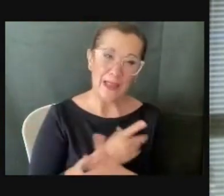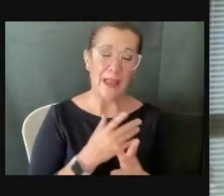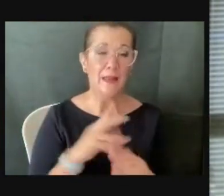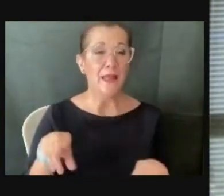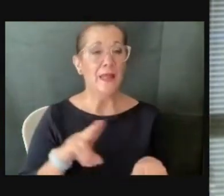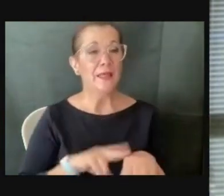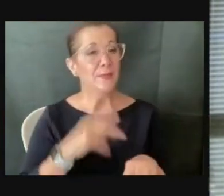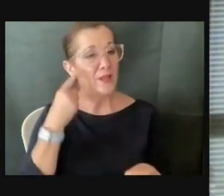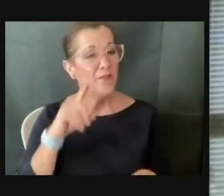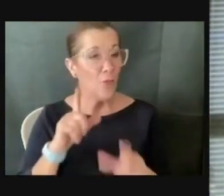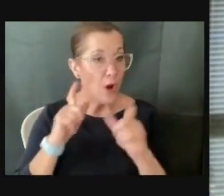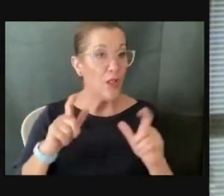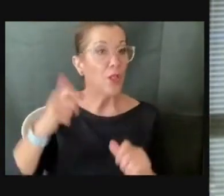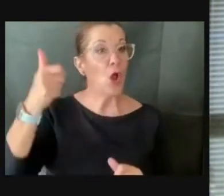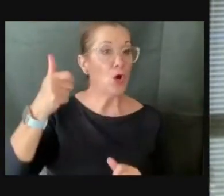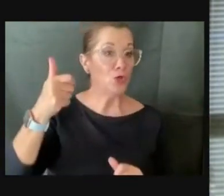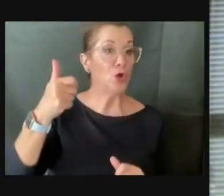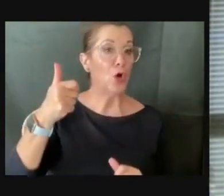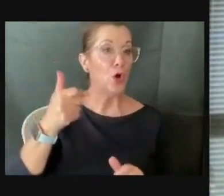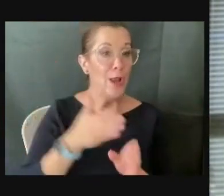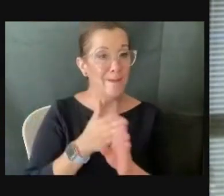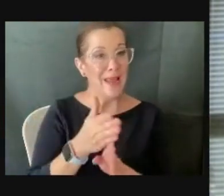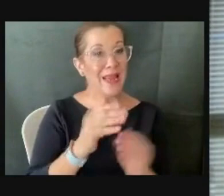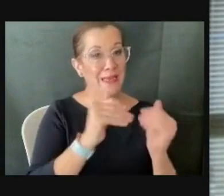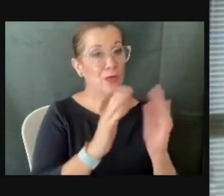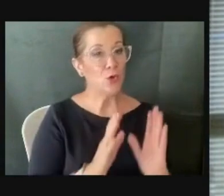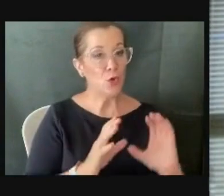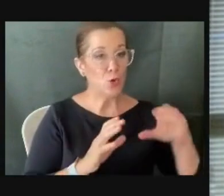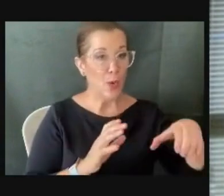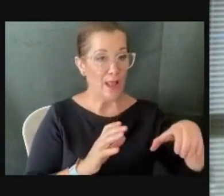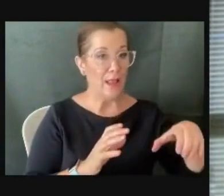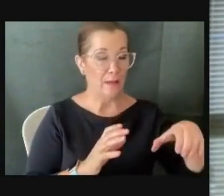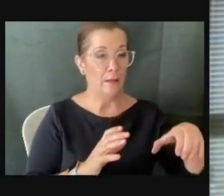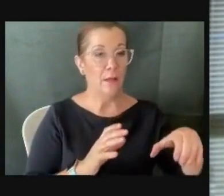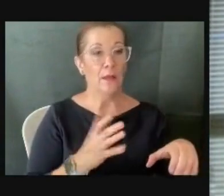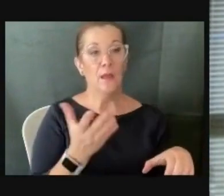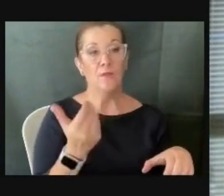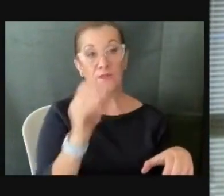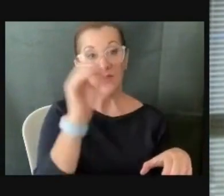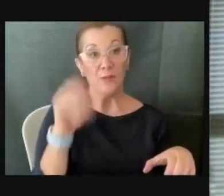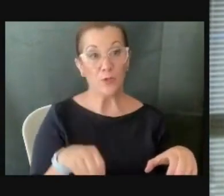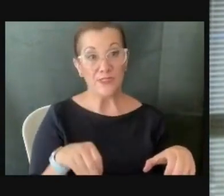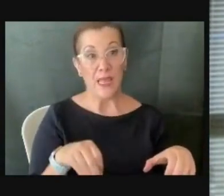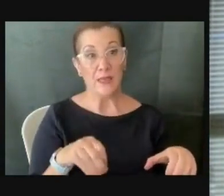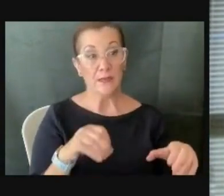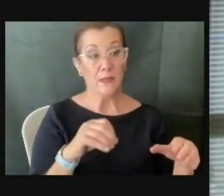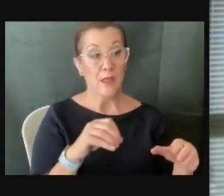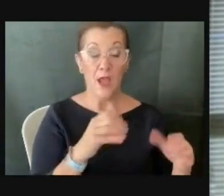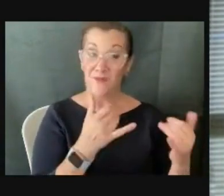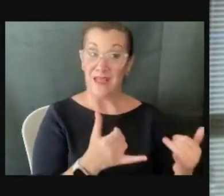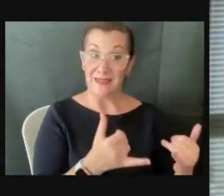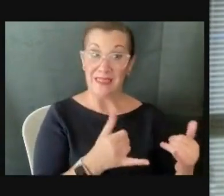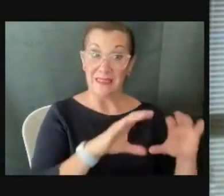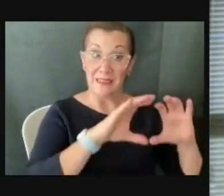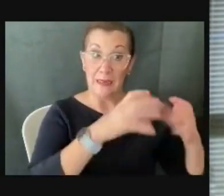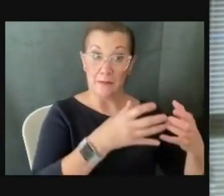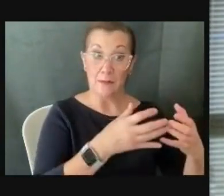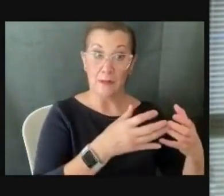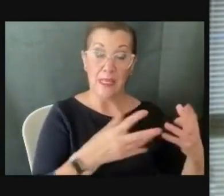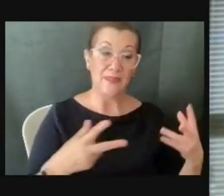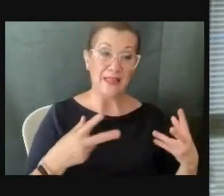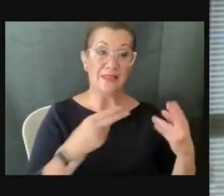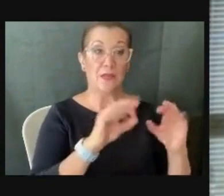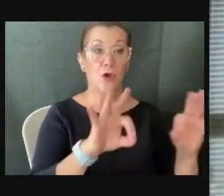for larger main dwellings. But 50% of the existing main dwelling is the cutoff size for certain